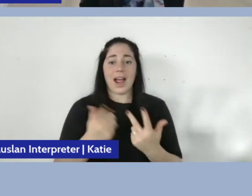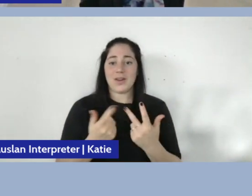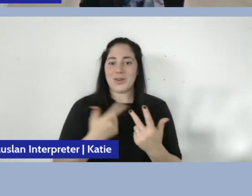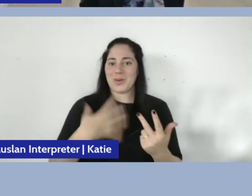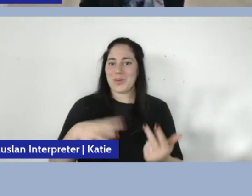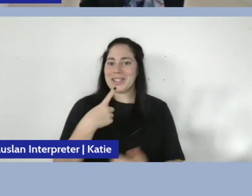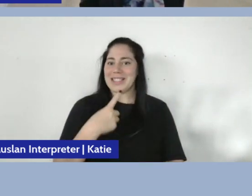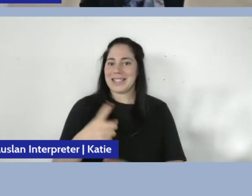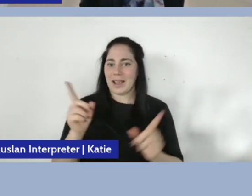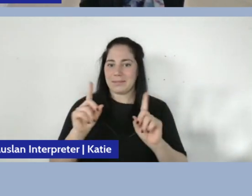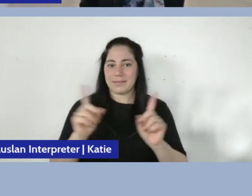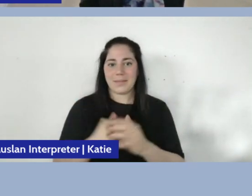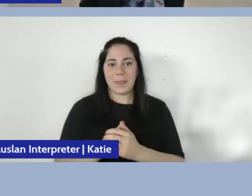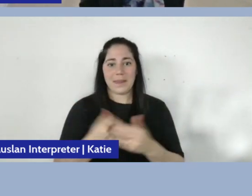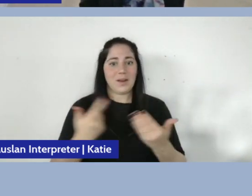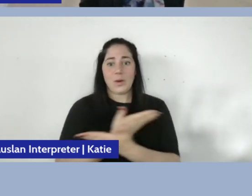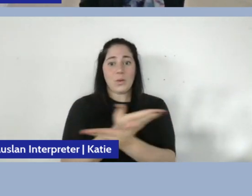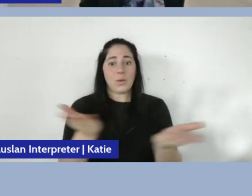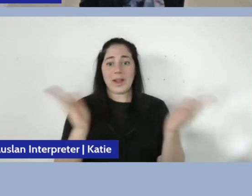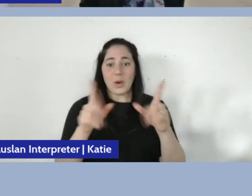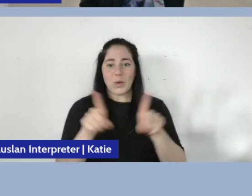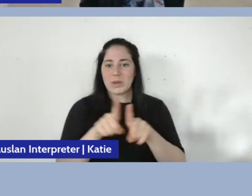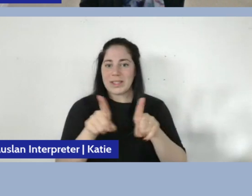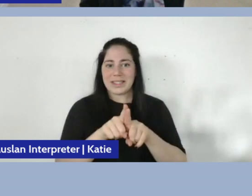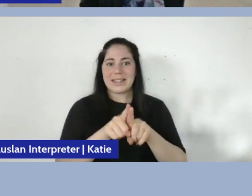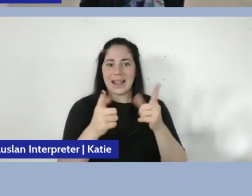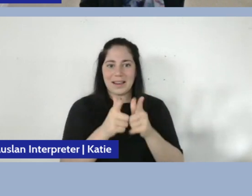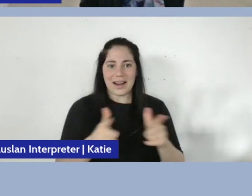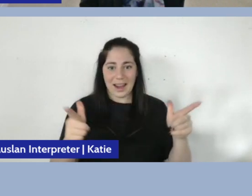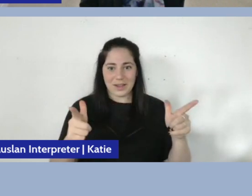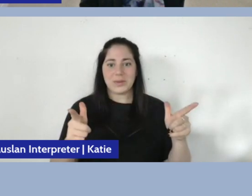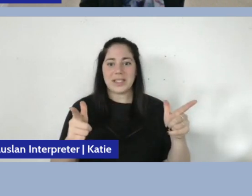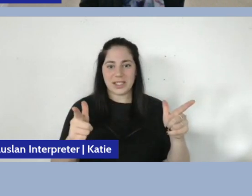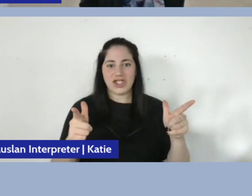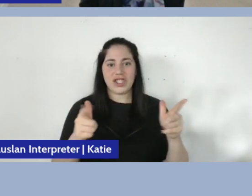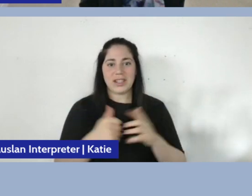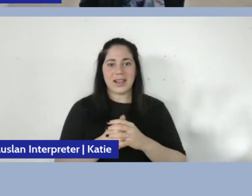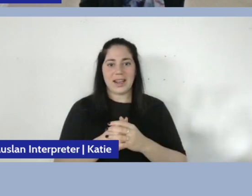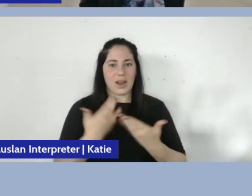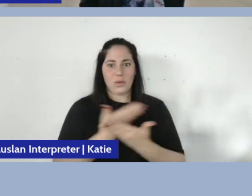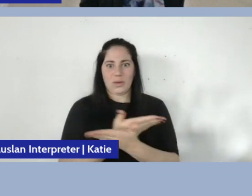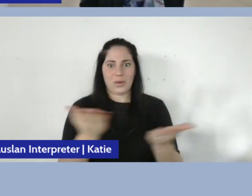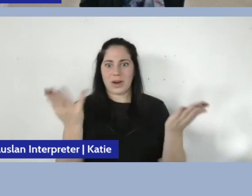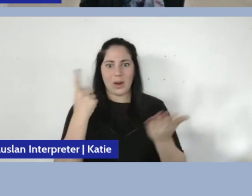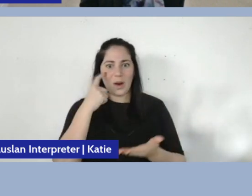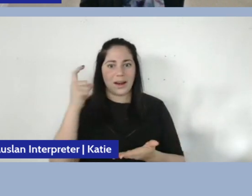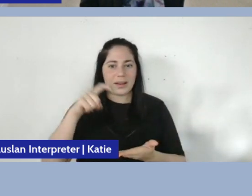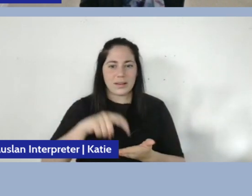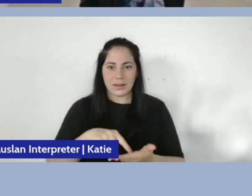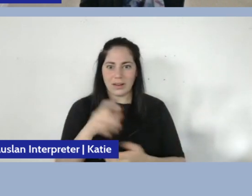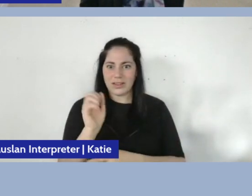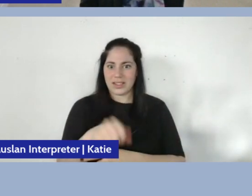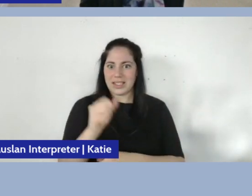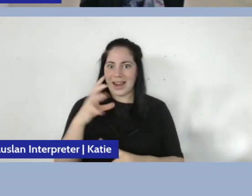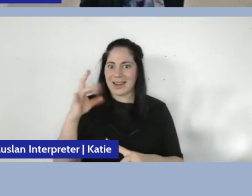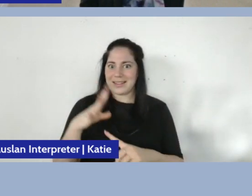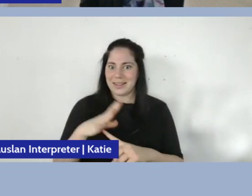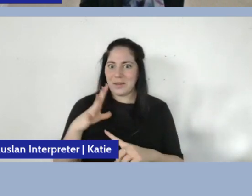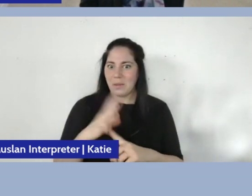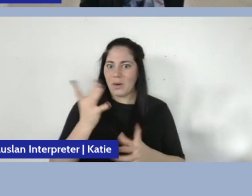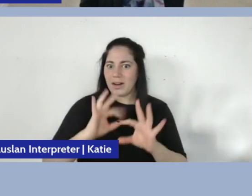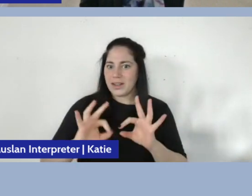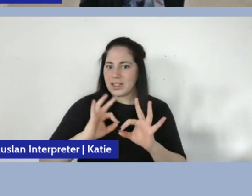refreshing it is. We're all speaking the same language so far, and we all acknowledge the critical role of